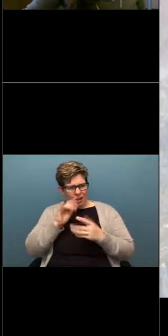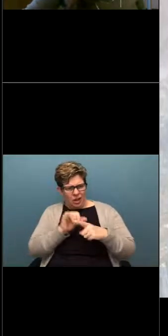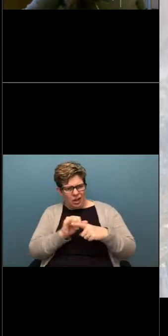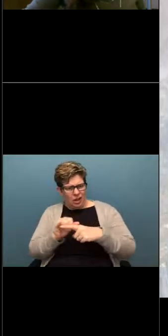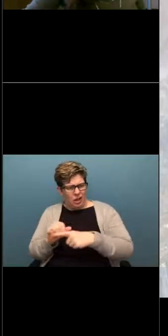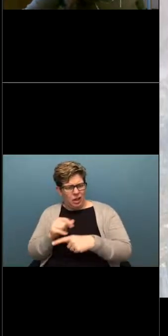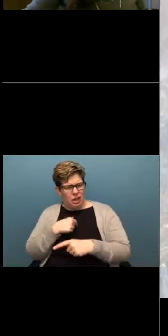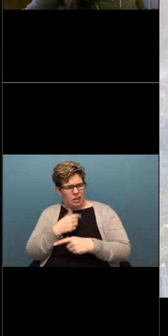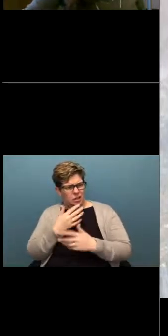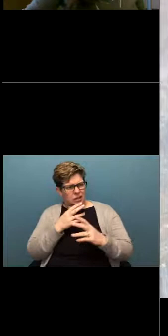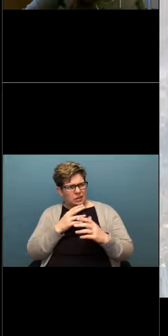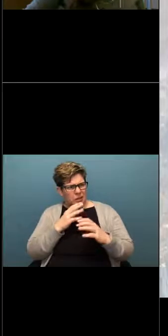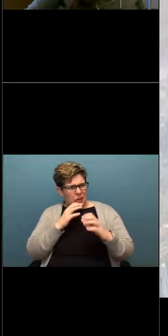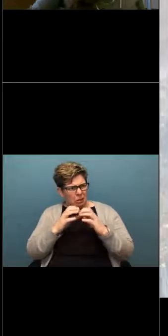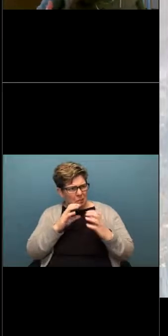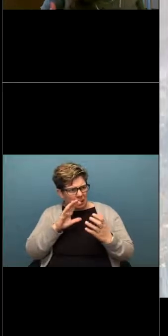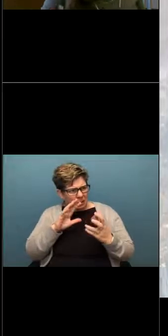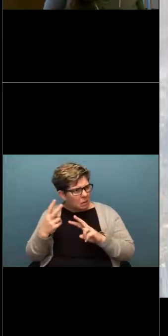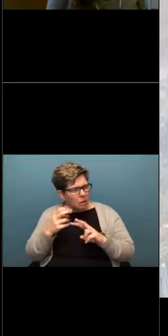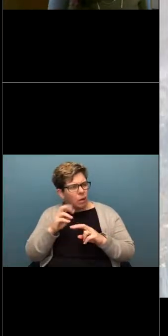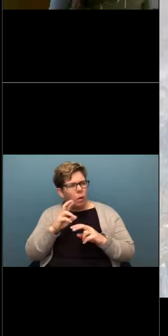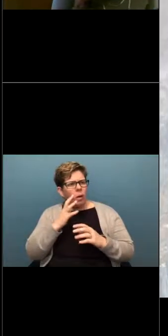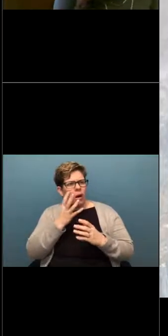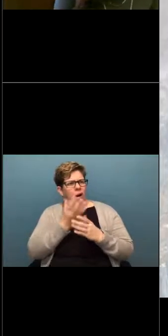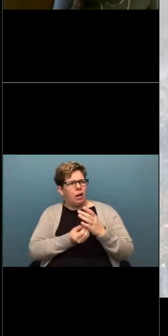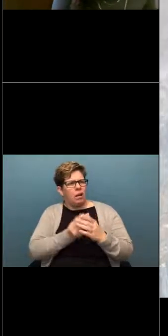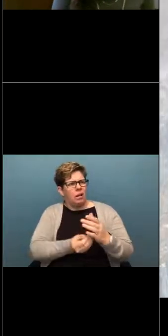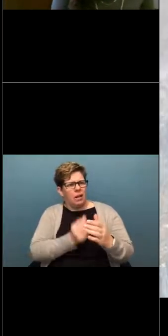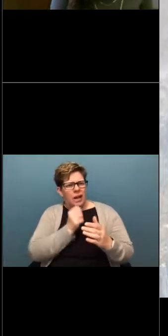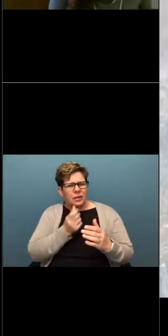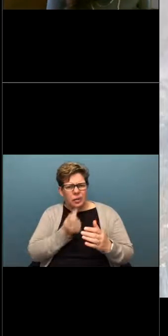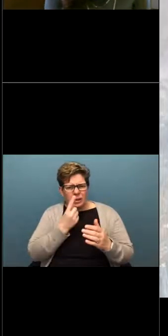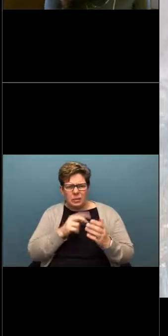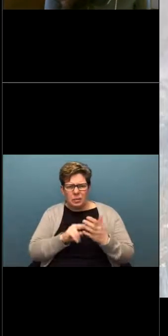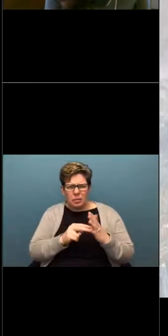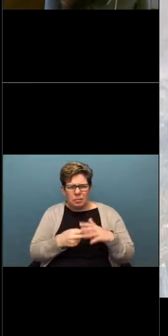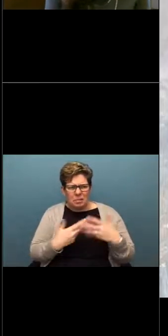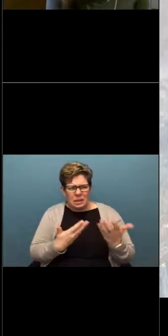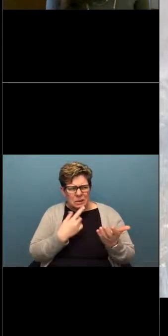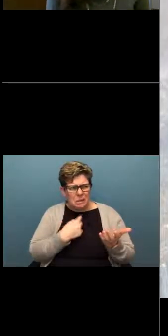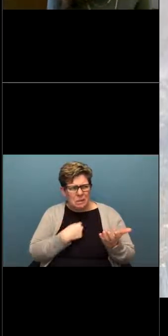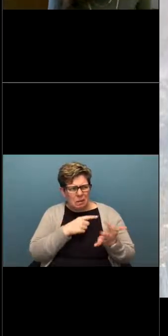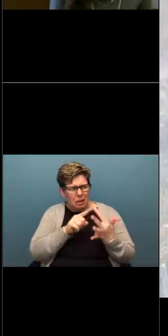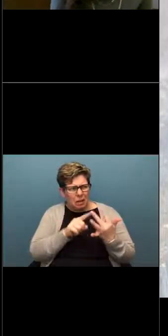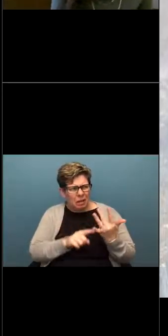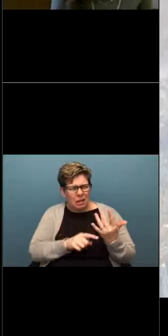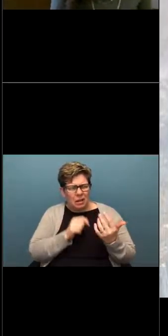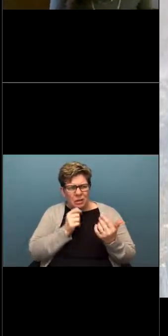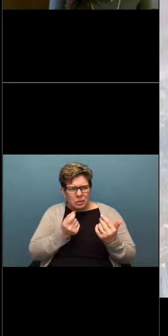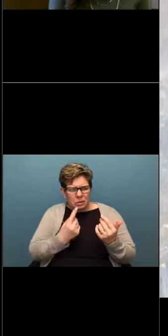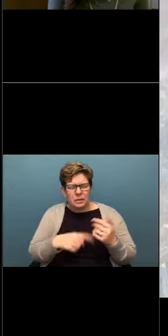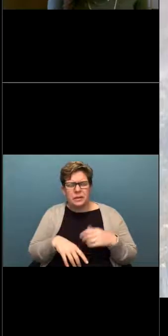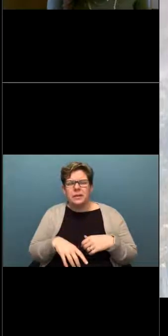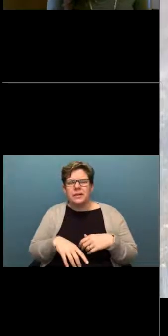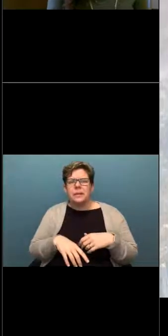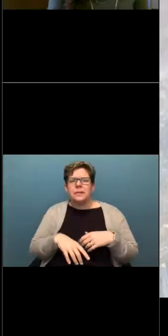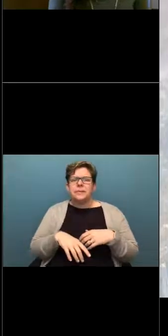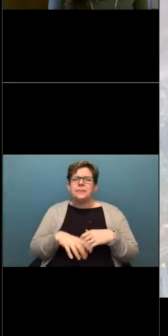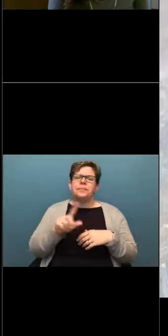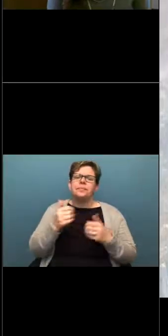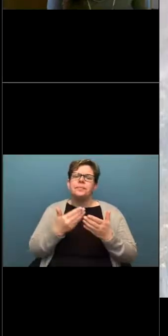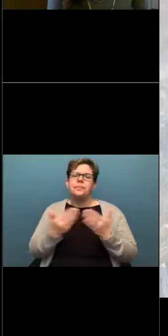lost or misconveyed to patients when they don't understand. They don't have the same language. So another important